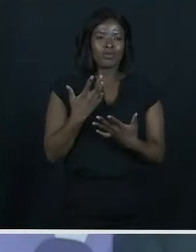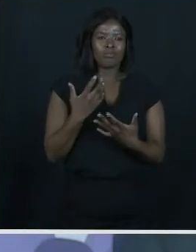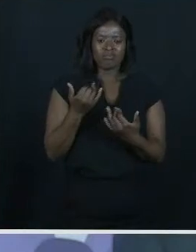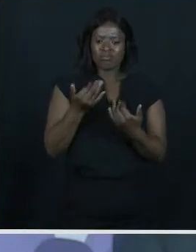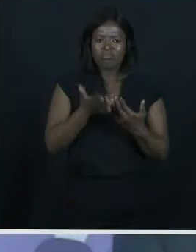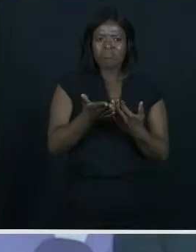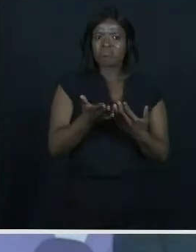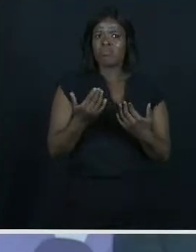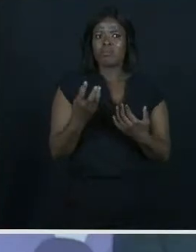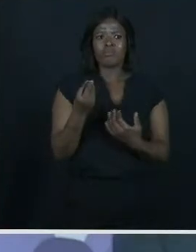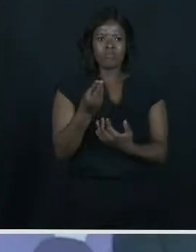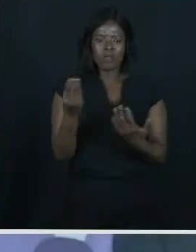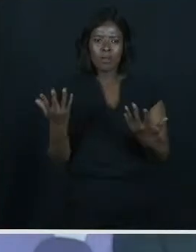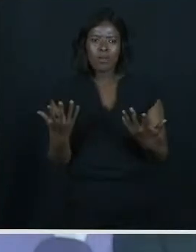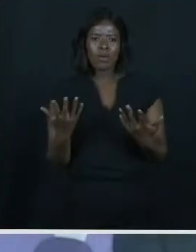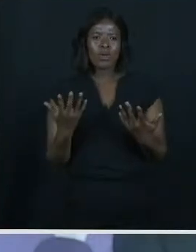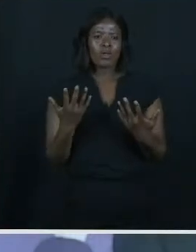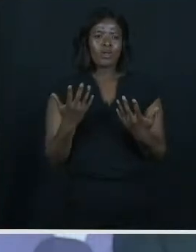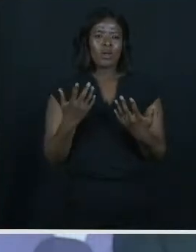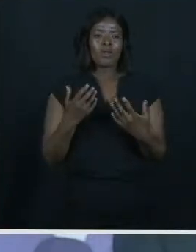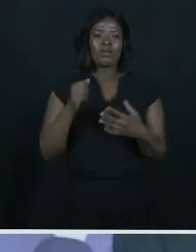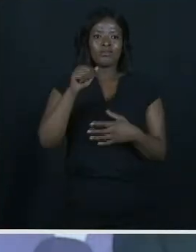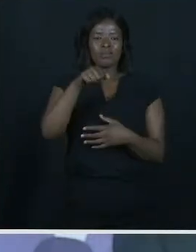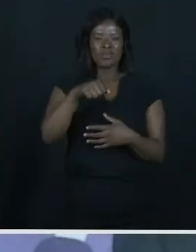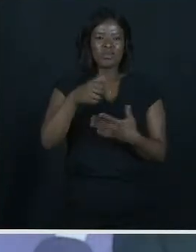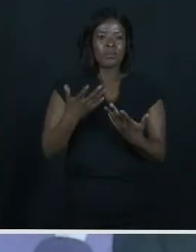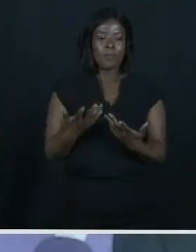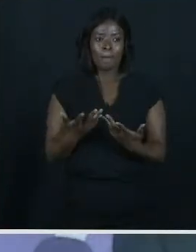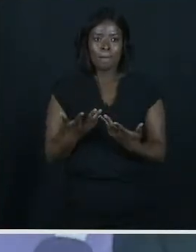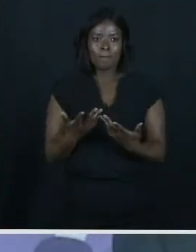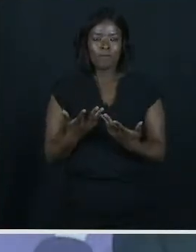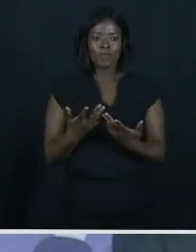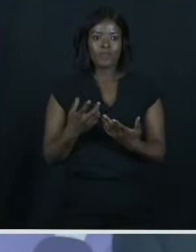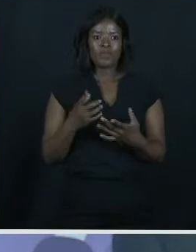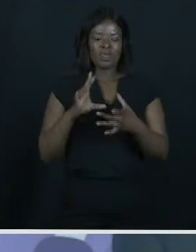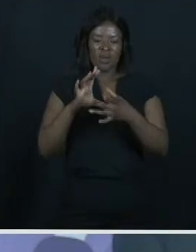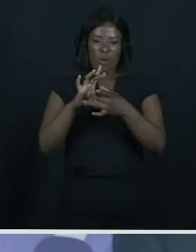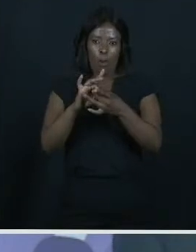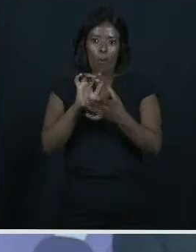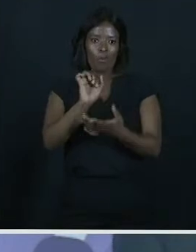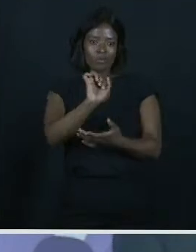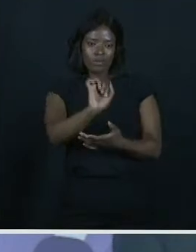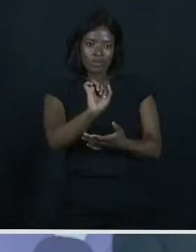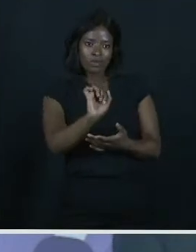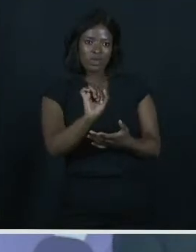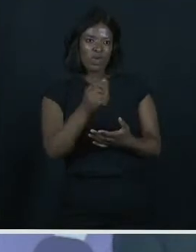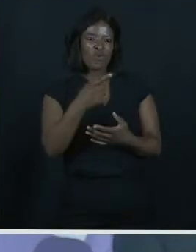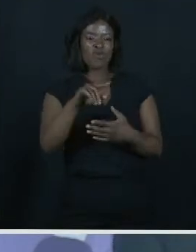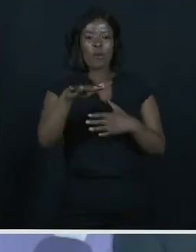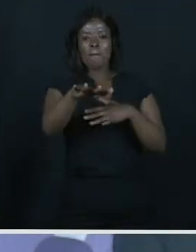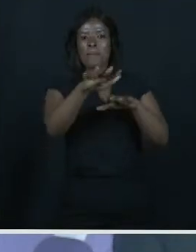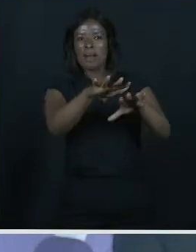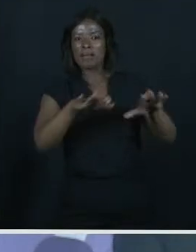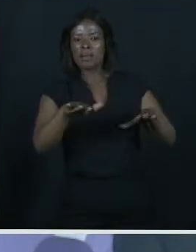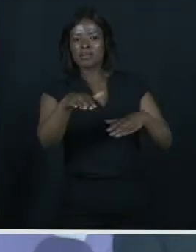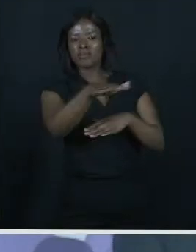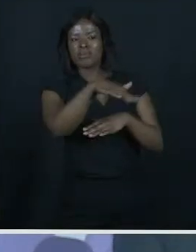today. You are more likely to be raped in your own home than in a public open